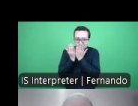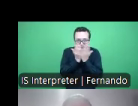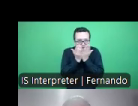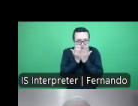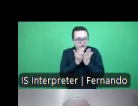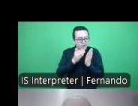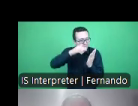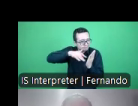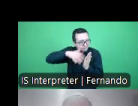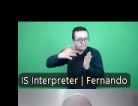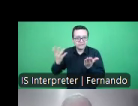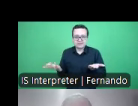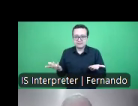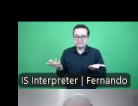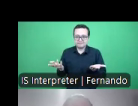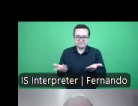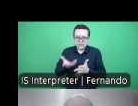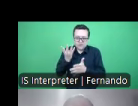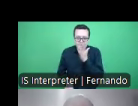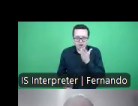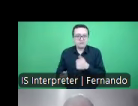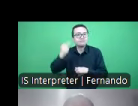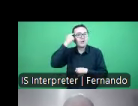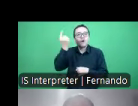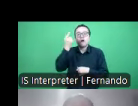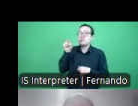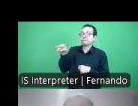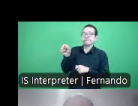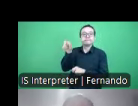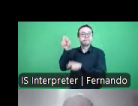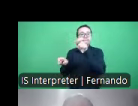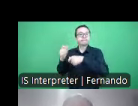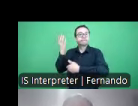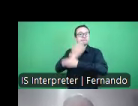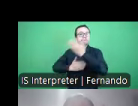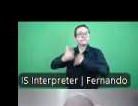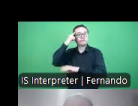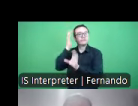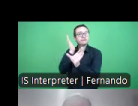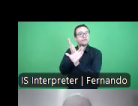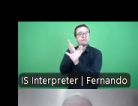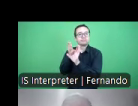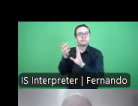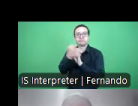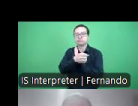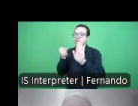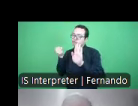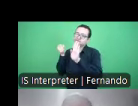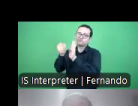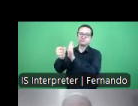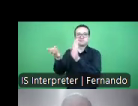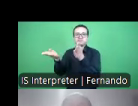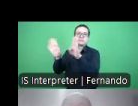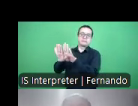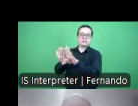put Maka in dari this situ kami institution. melihat bahwa And therefore, slide we selanjutnya, saw that, yeah, kami back in the melihat slide. bahwa And institusionalisasi therefore,